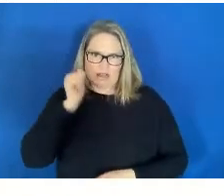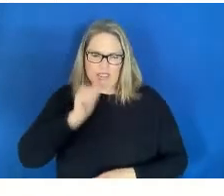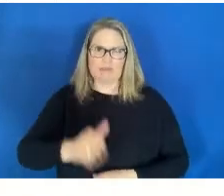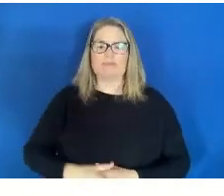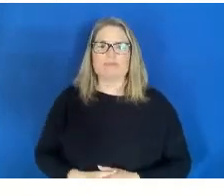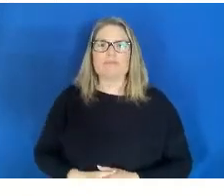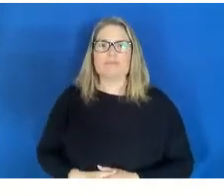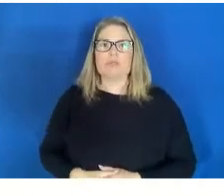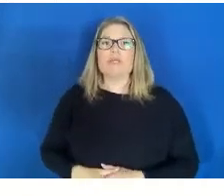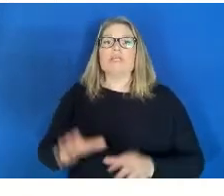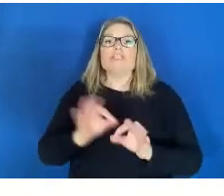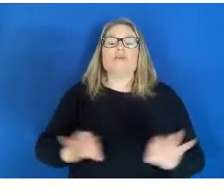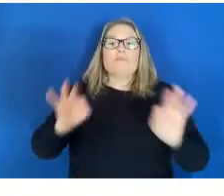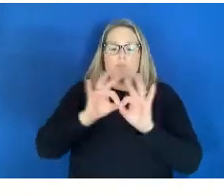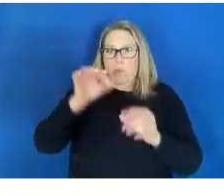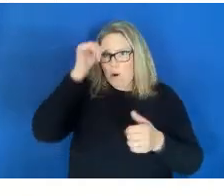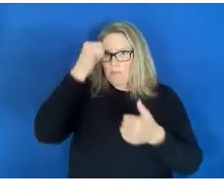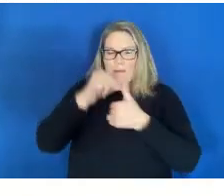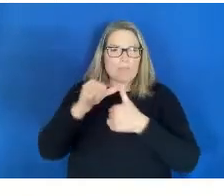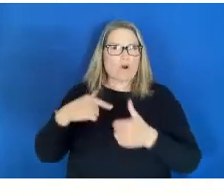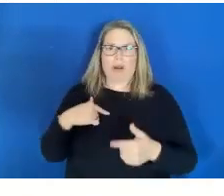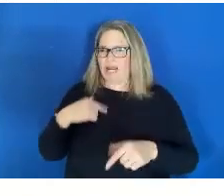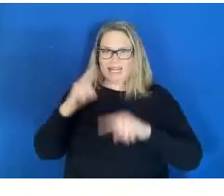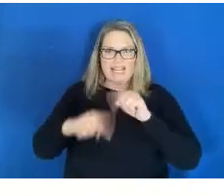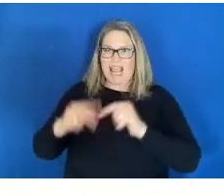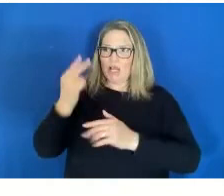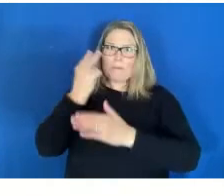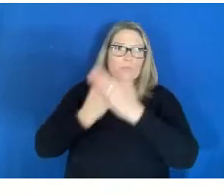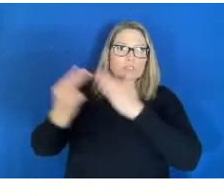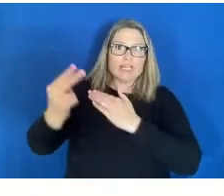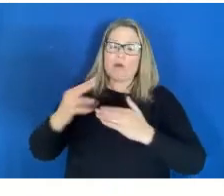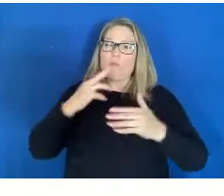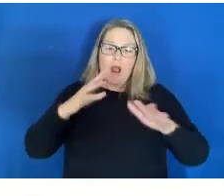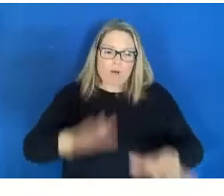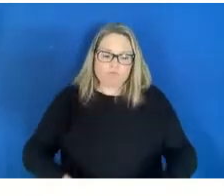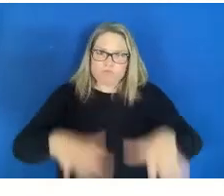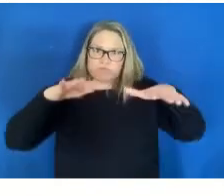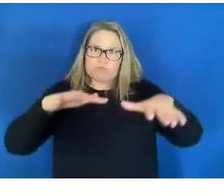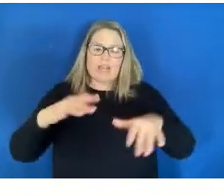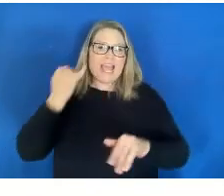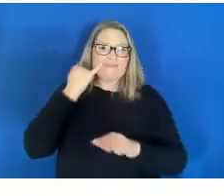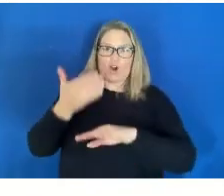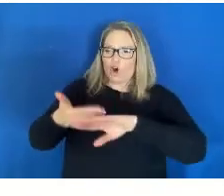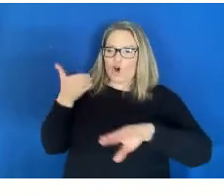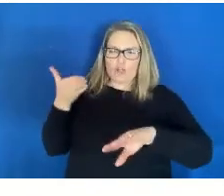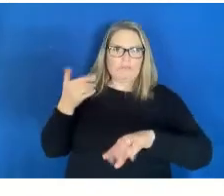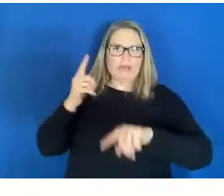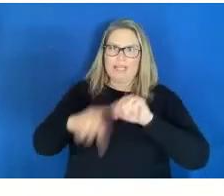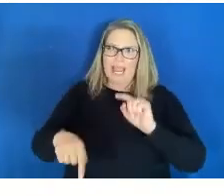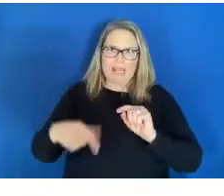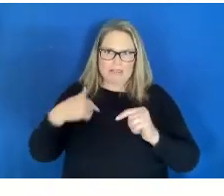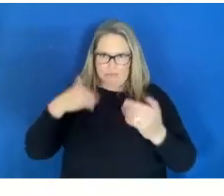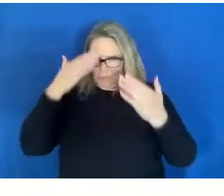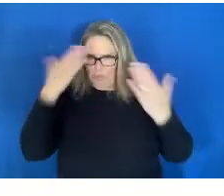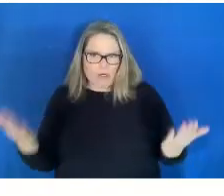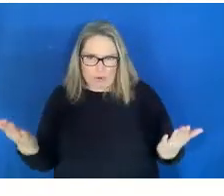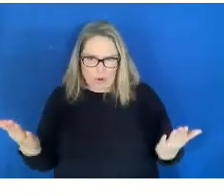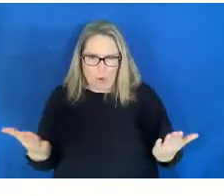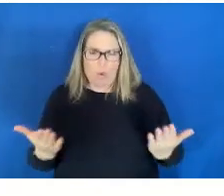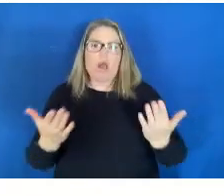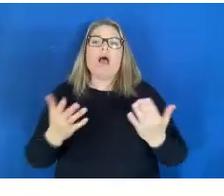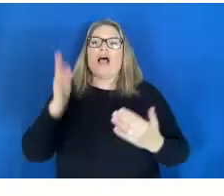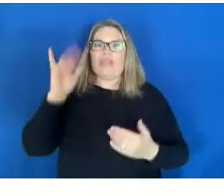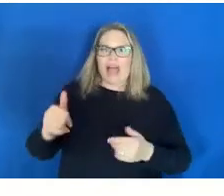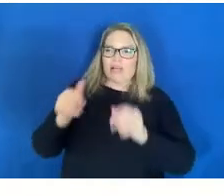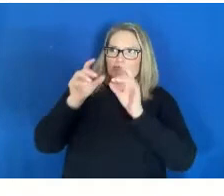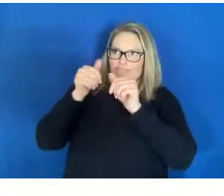remember that we cannot predict the severity of floods too far in advance. Flooding is highly dependent on day-to-day